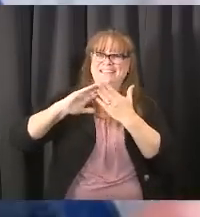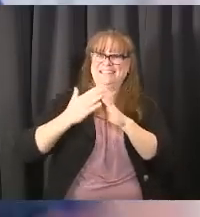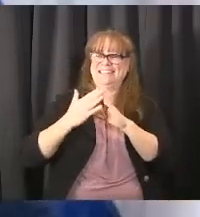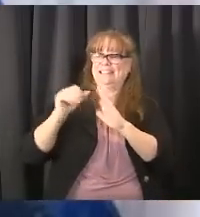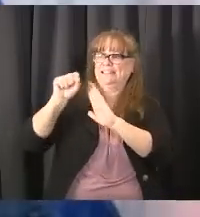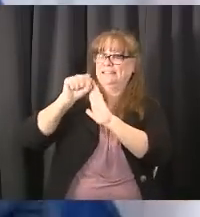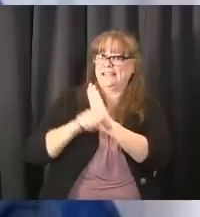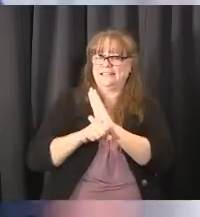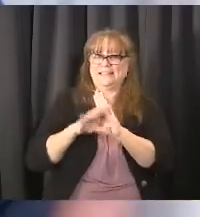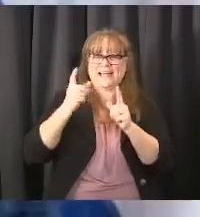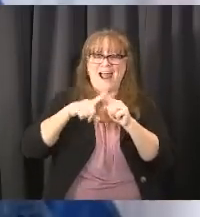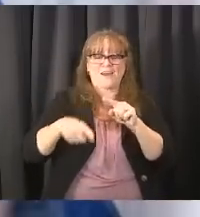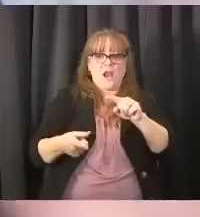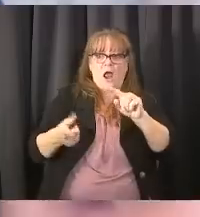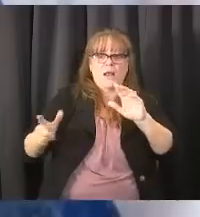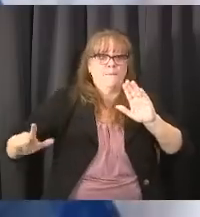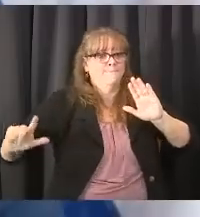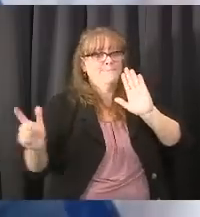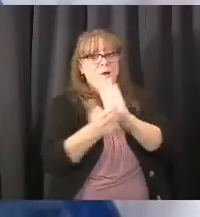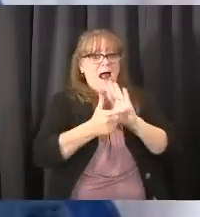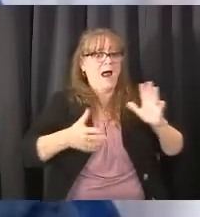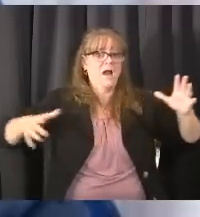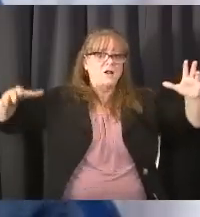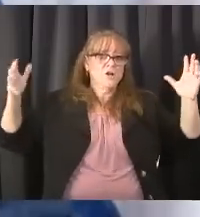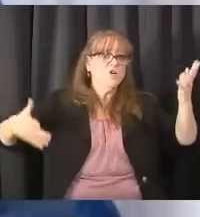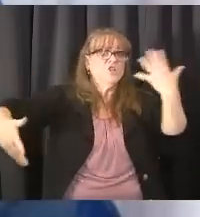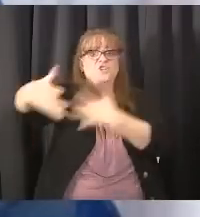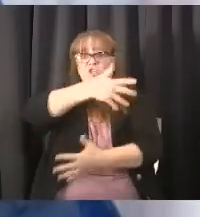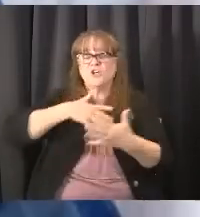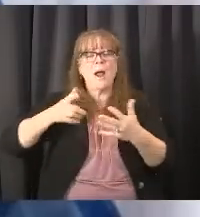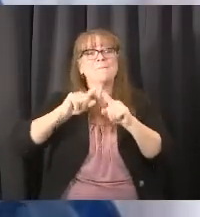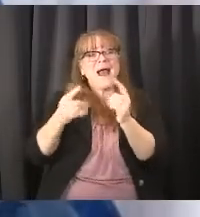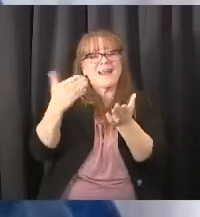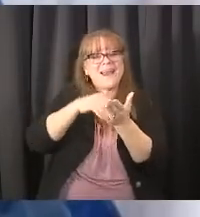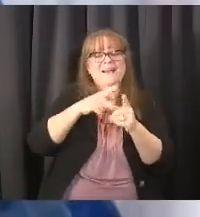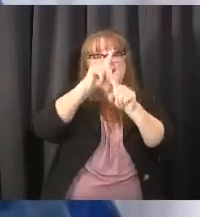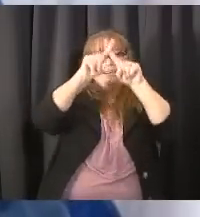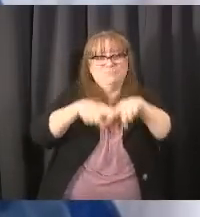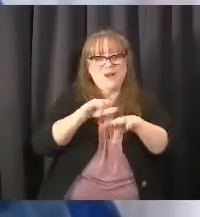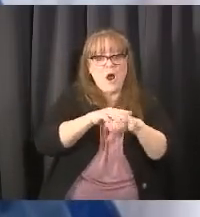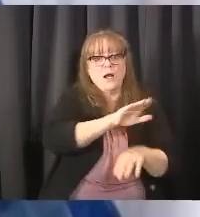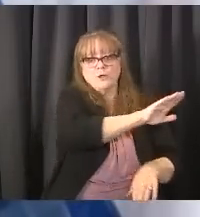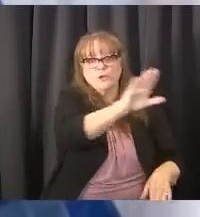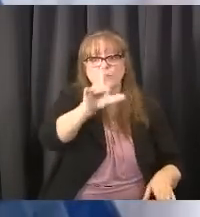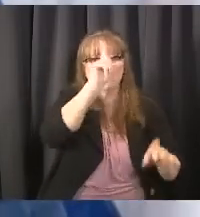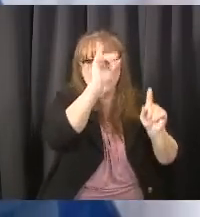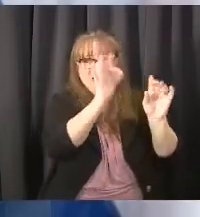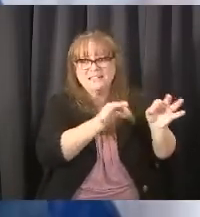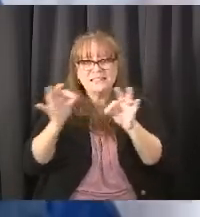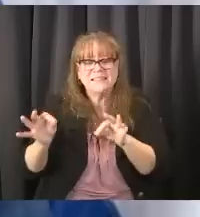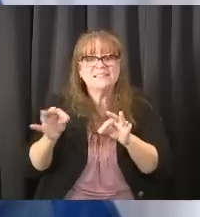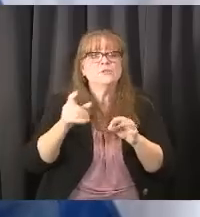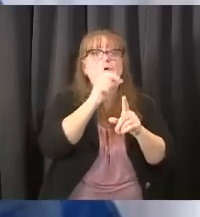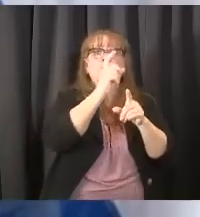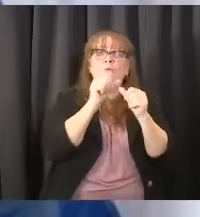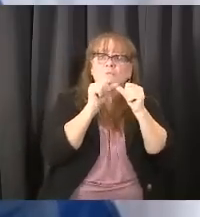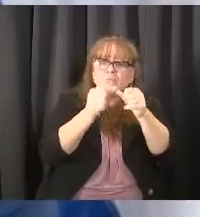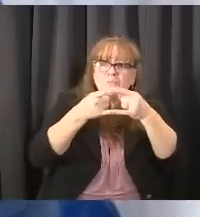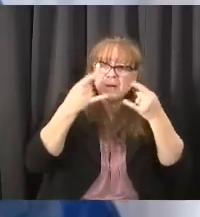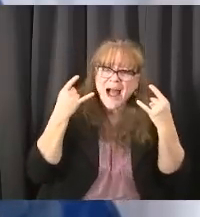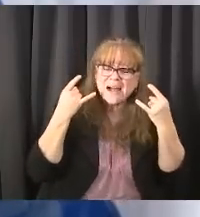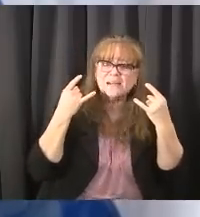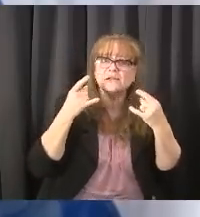Just don't socialize with others. Don't throw parties, wear a mask. You will see that life you save might very well be your own life. I